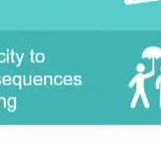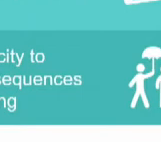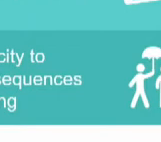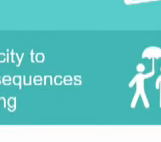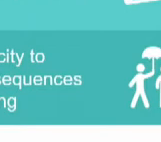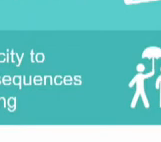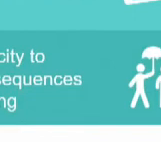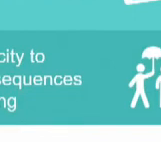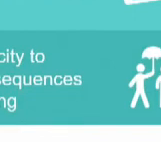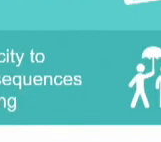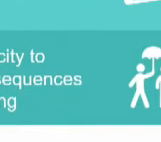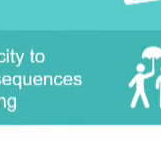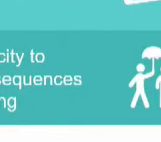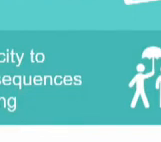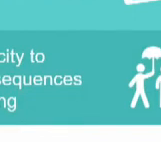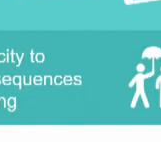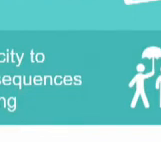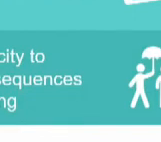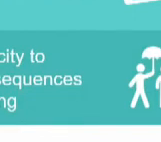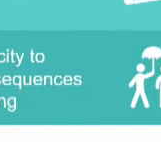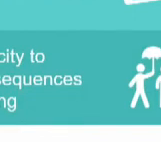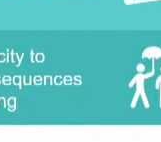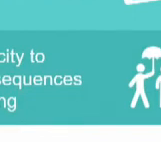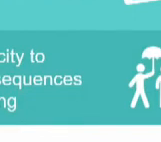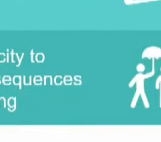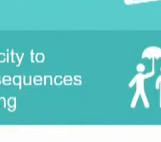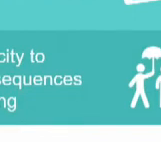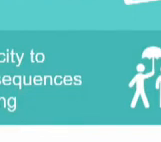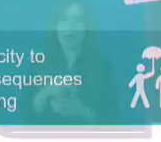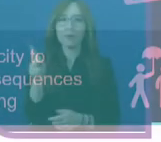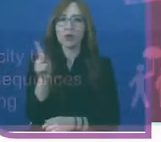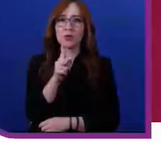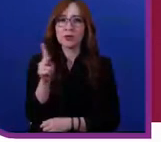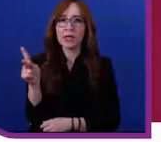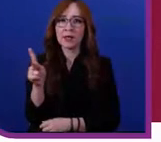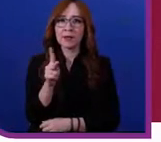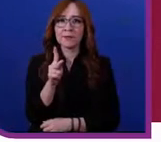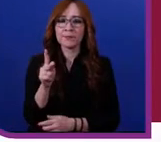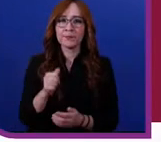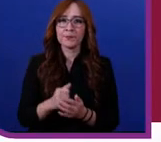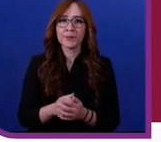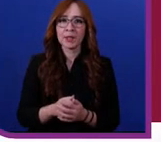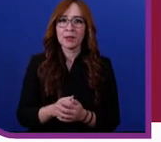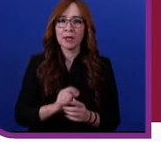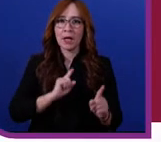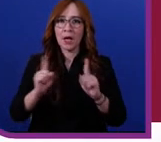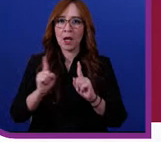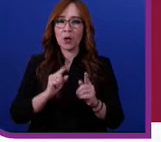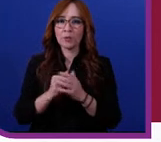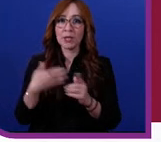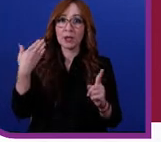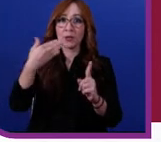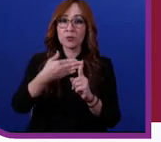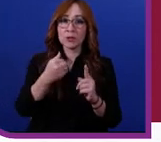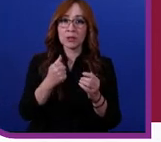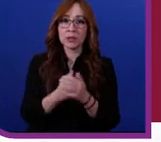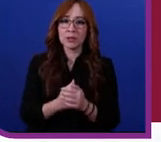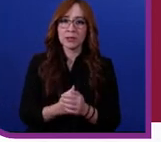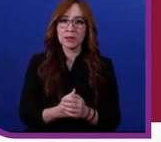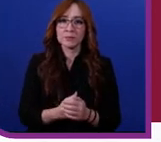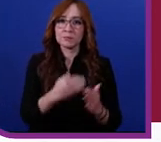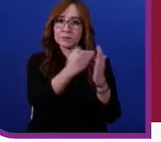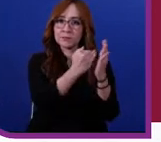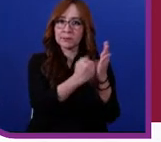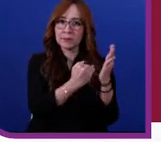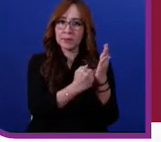television series show if you follow the resolution principle dessert tekan of risk that the scene